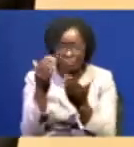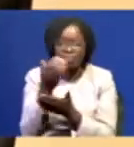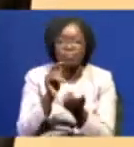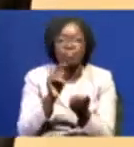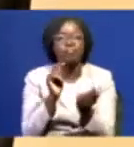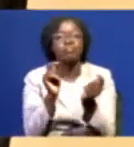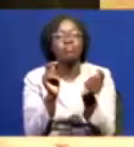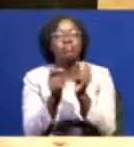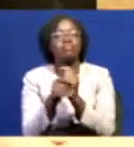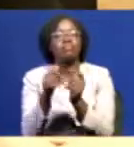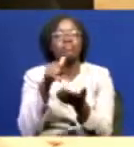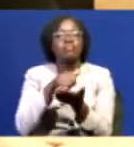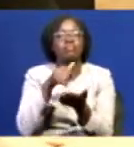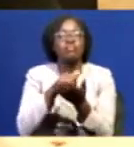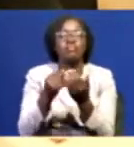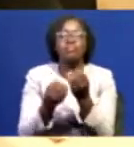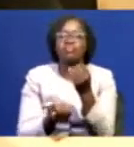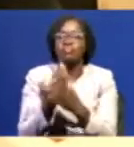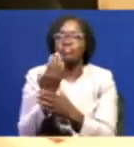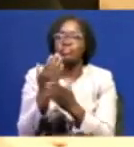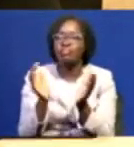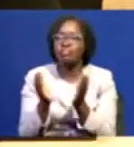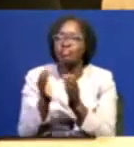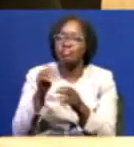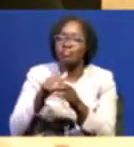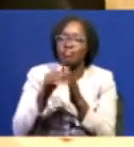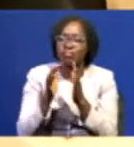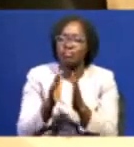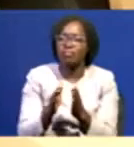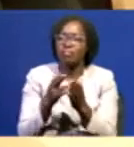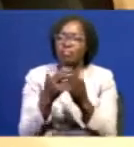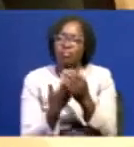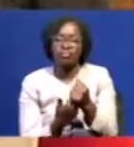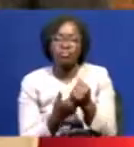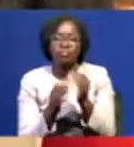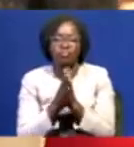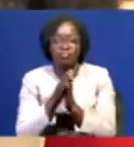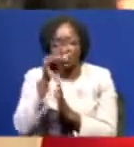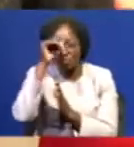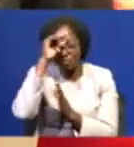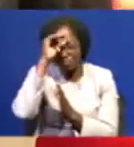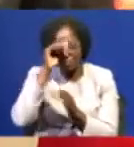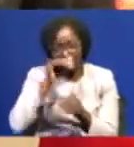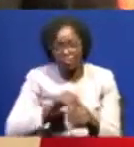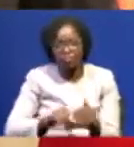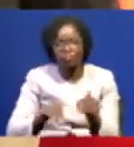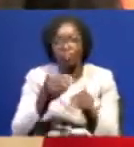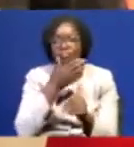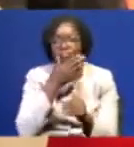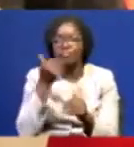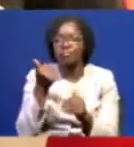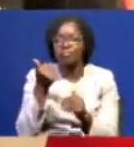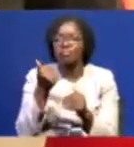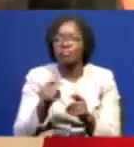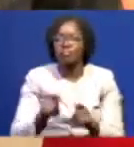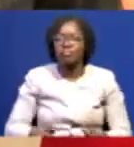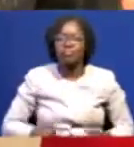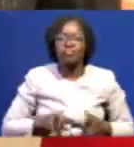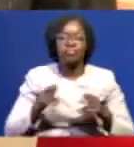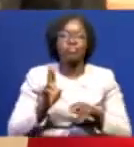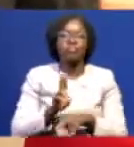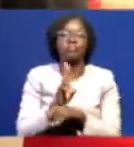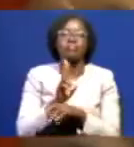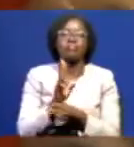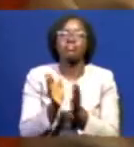turnaround and inclusive growth. He encouraged investors to actively partner with the government in pursuit of better and sustainable livelihoods through the use of